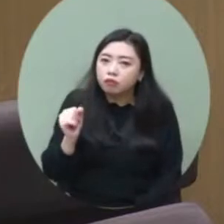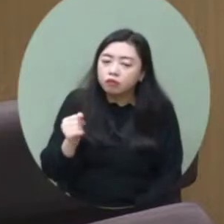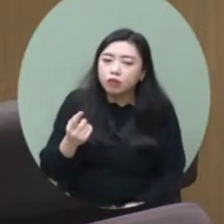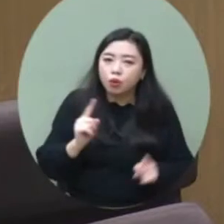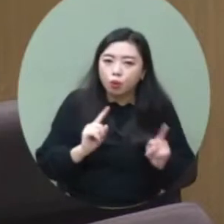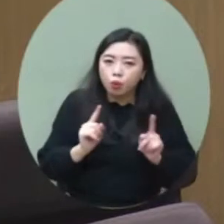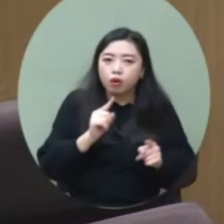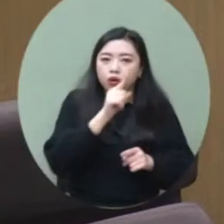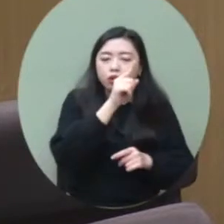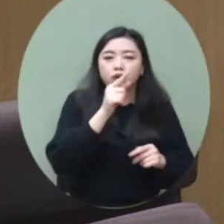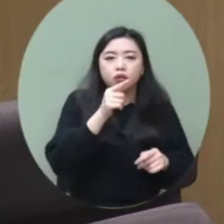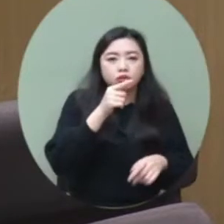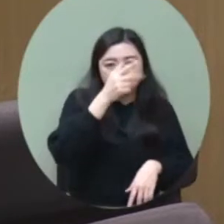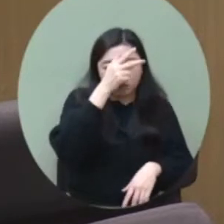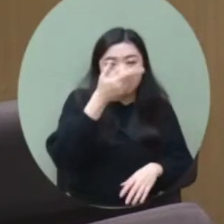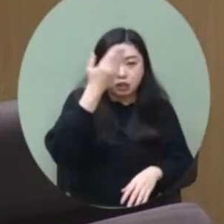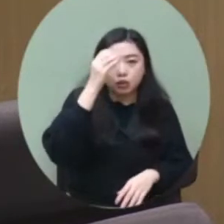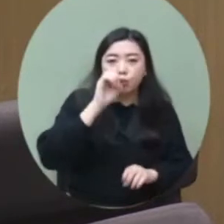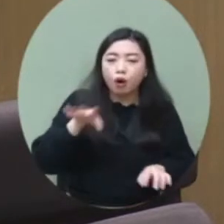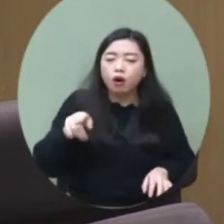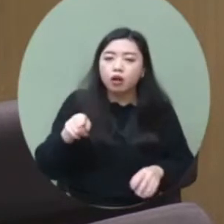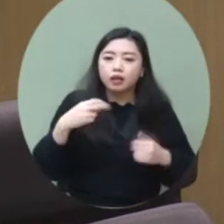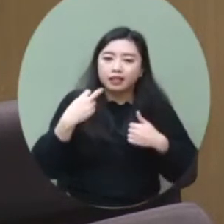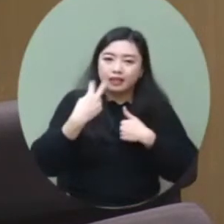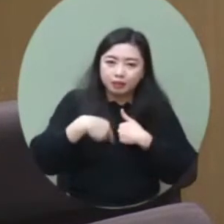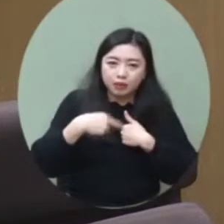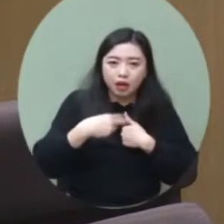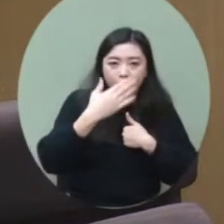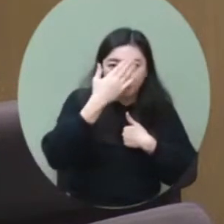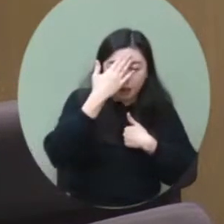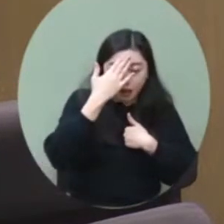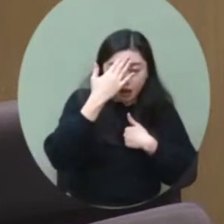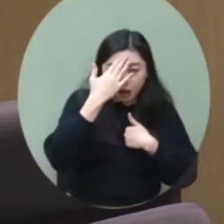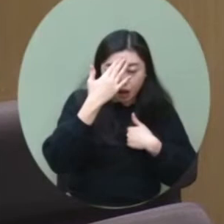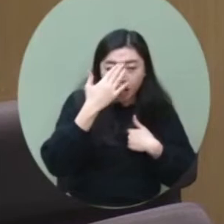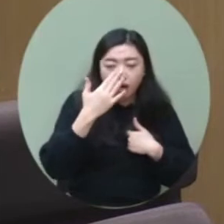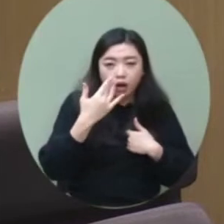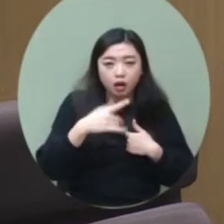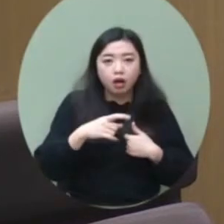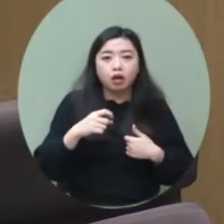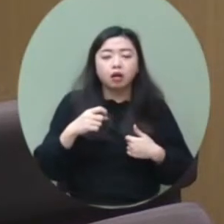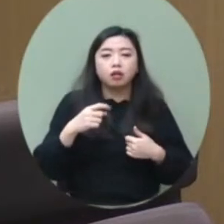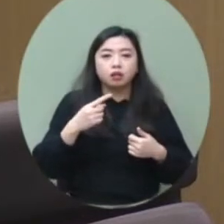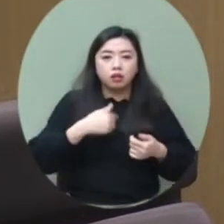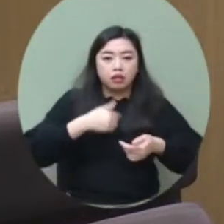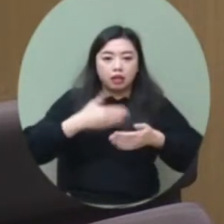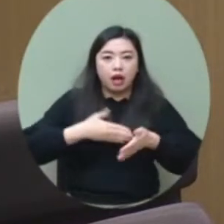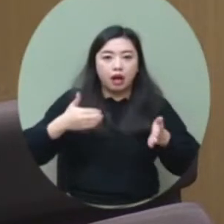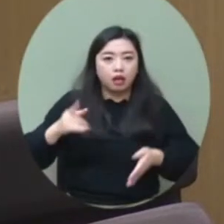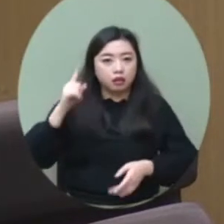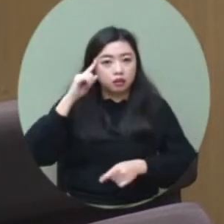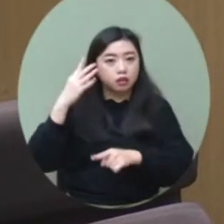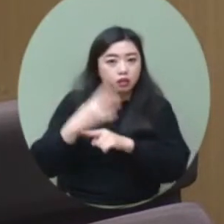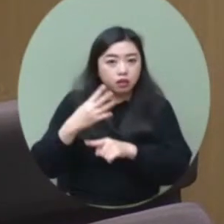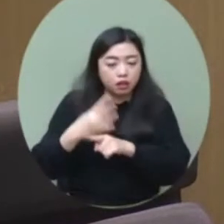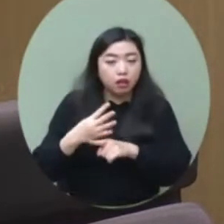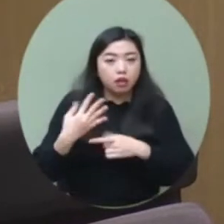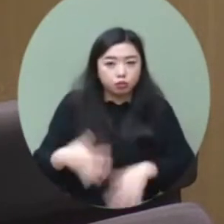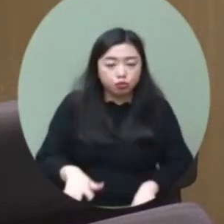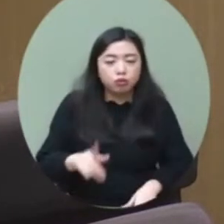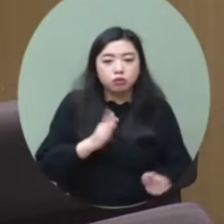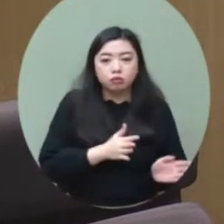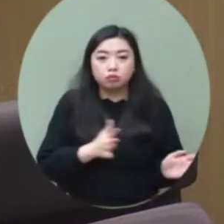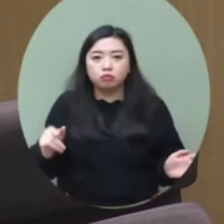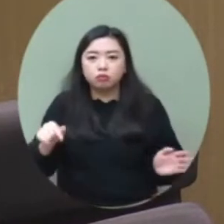how many patients refuse to be hospitalized? For patients who are